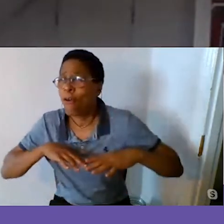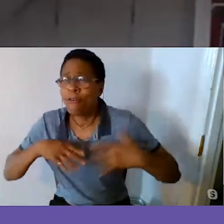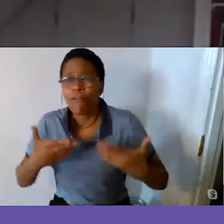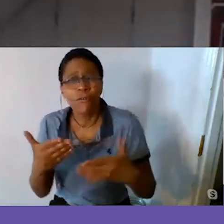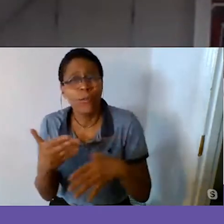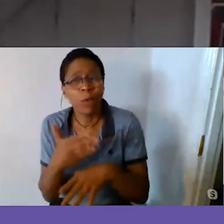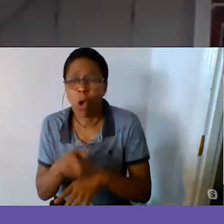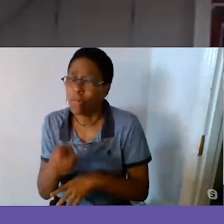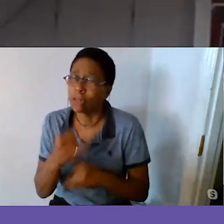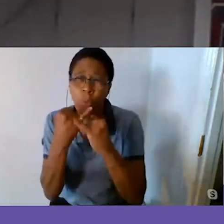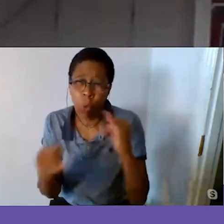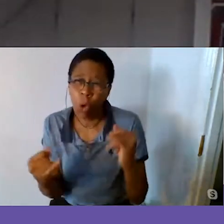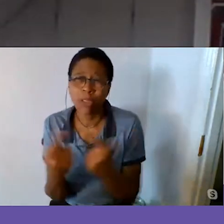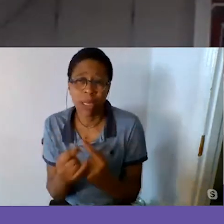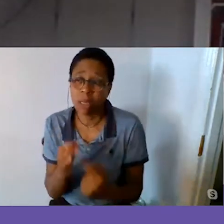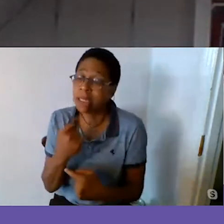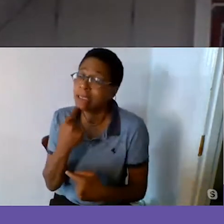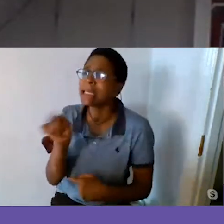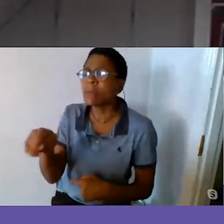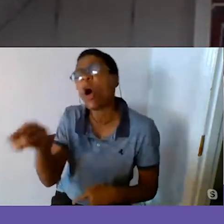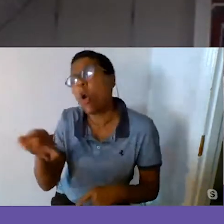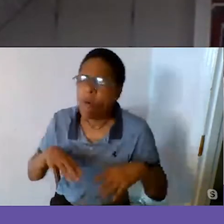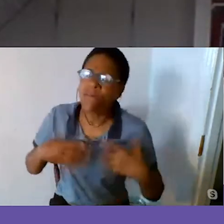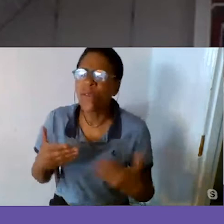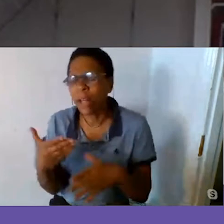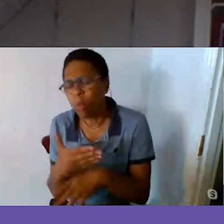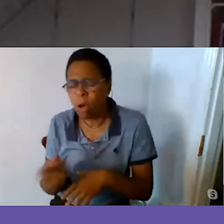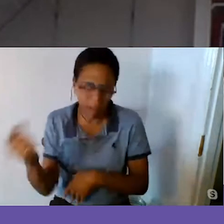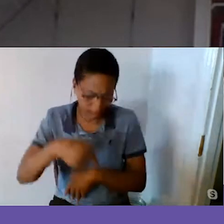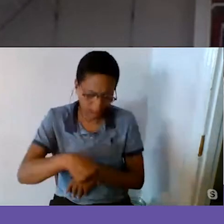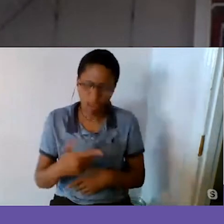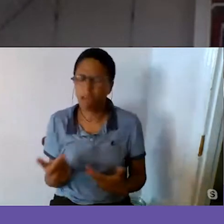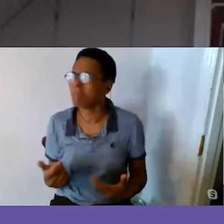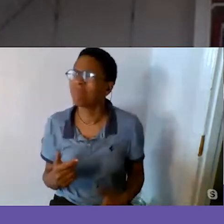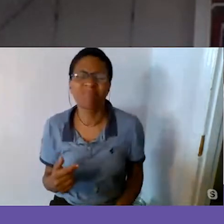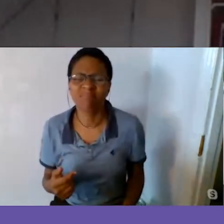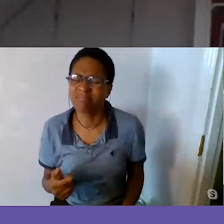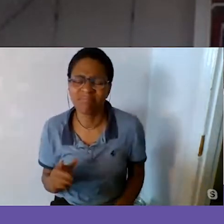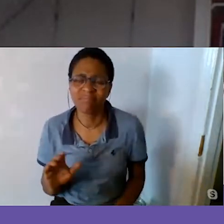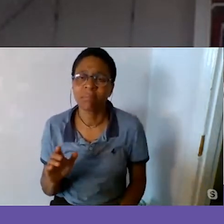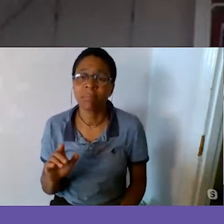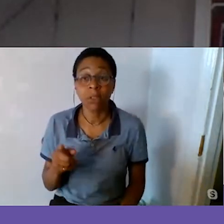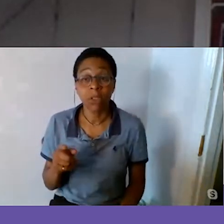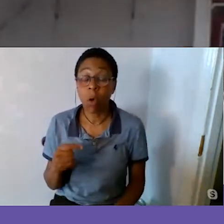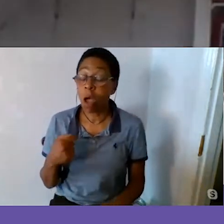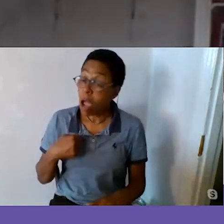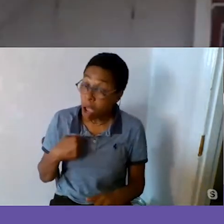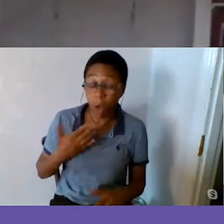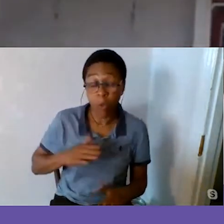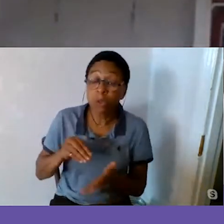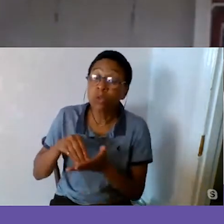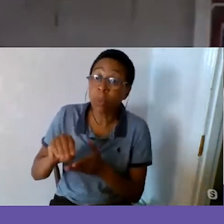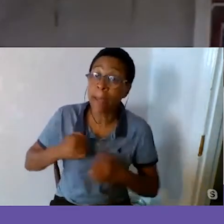the art industry, I think. So that's why it was really important for me to do a crowdfunder, so I would be able to pay the team